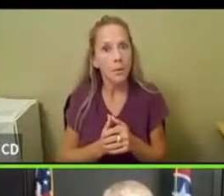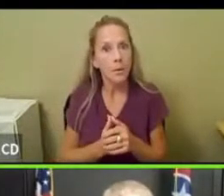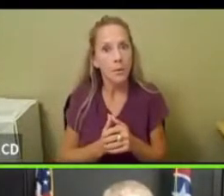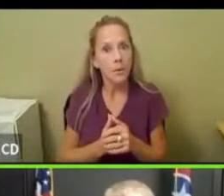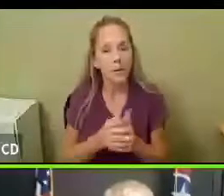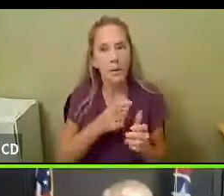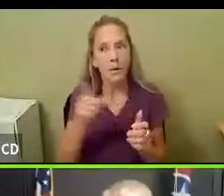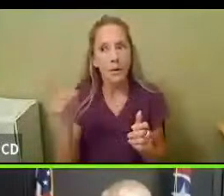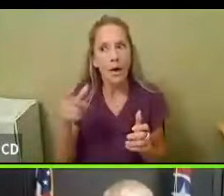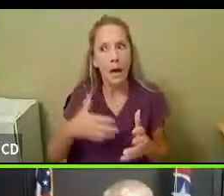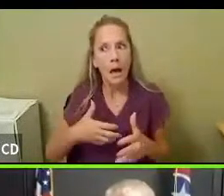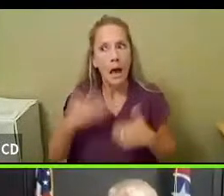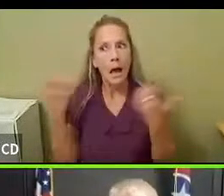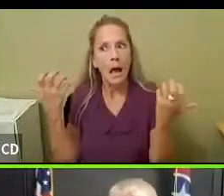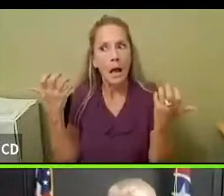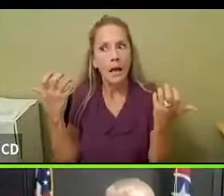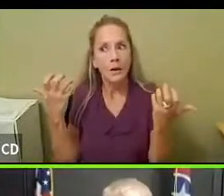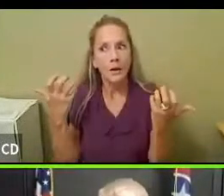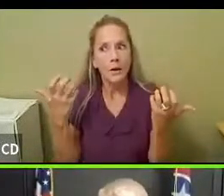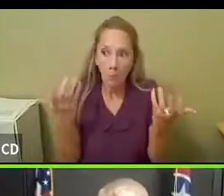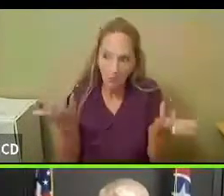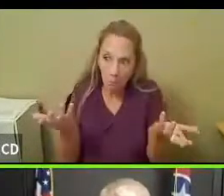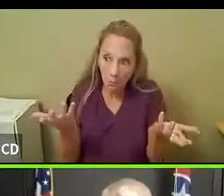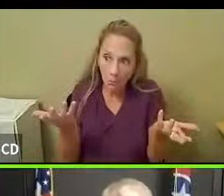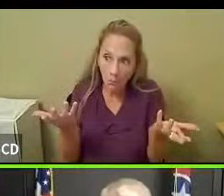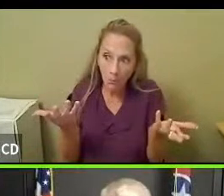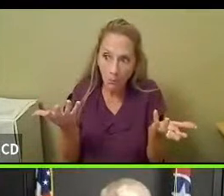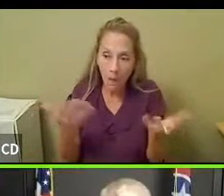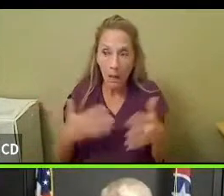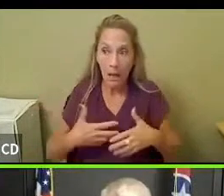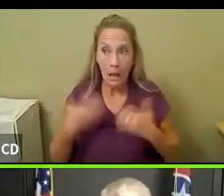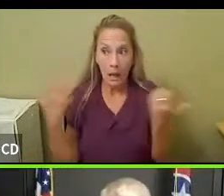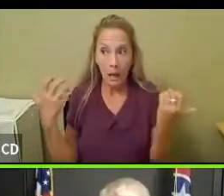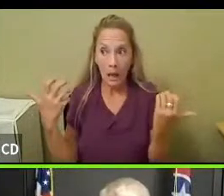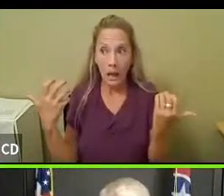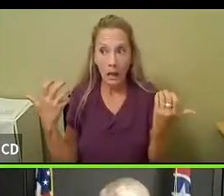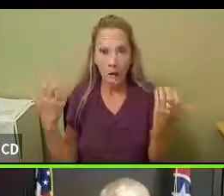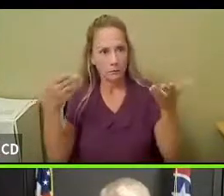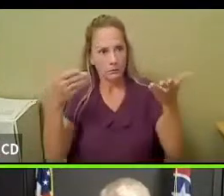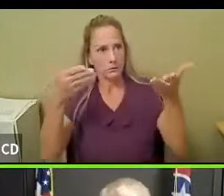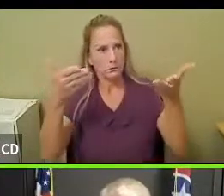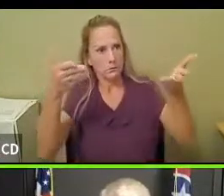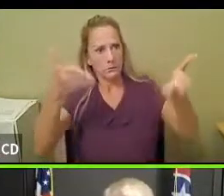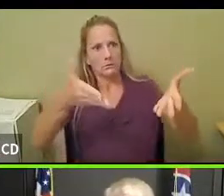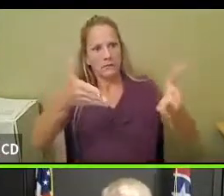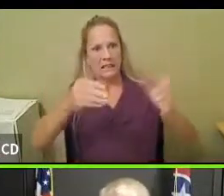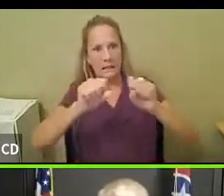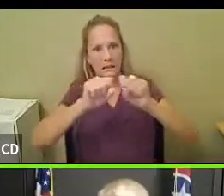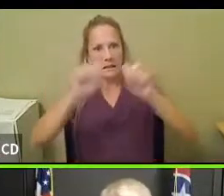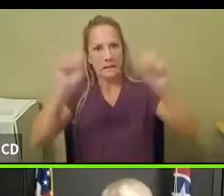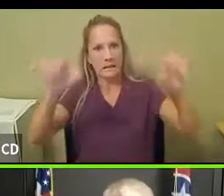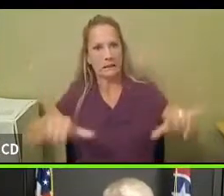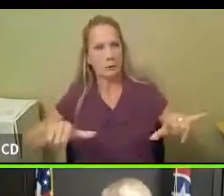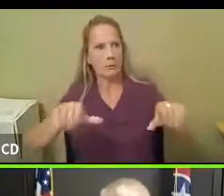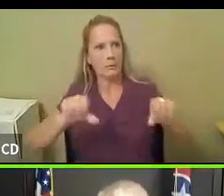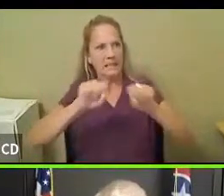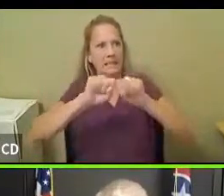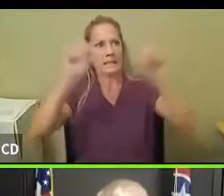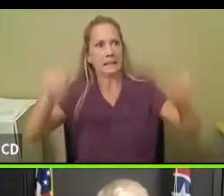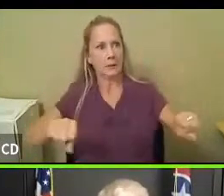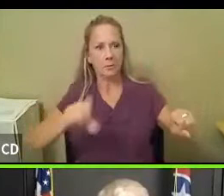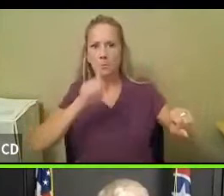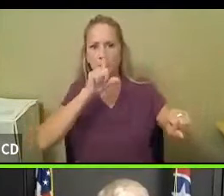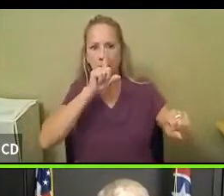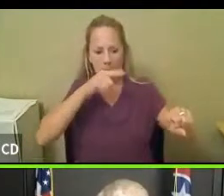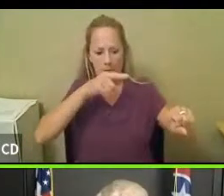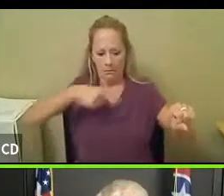their anger needs to be aimed at the system that has put you all in this position and not